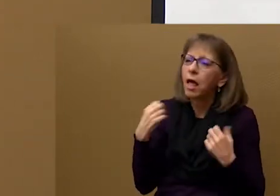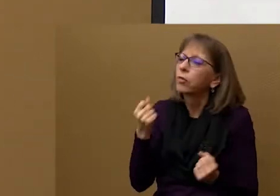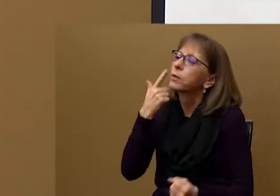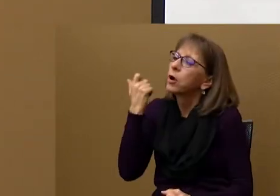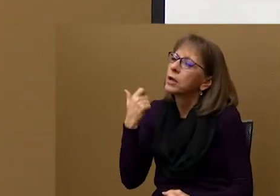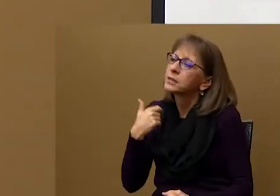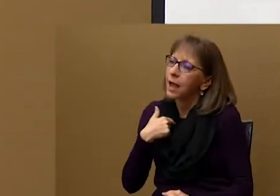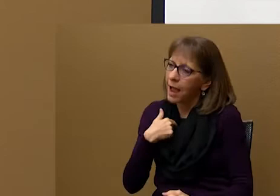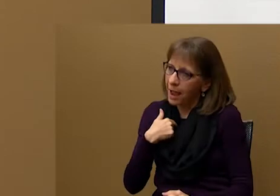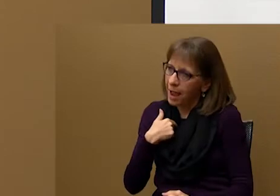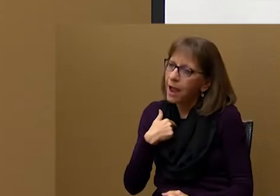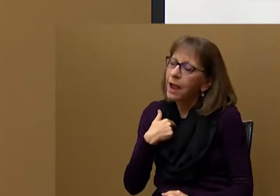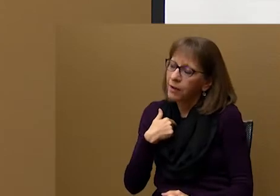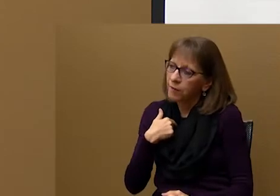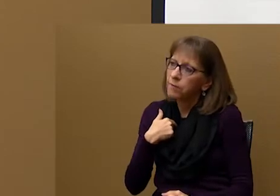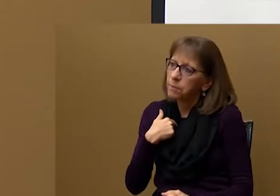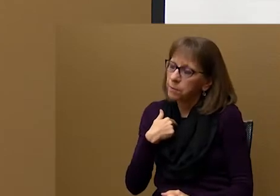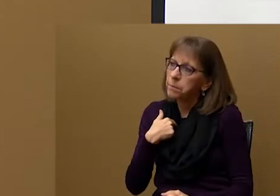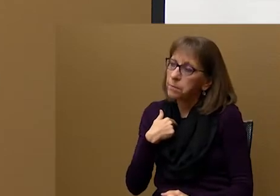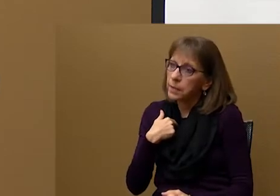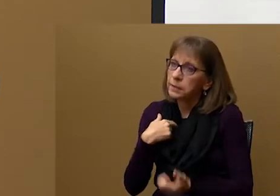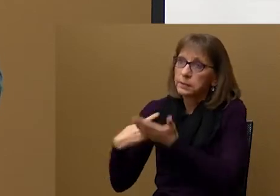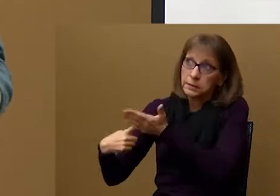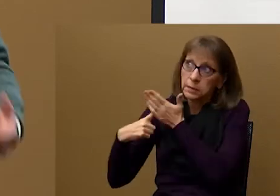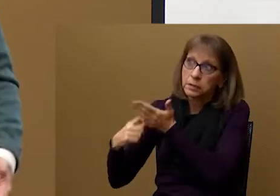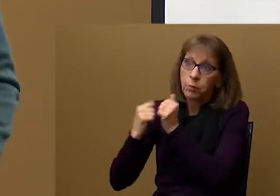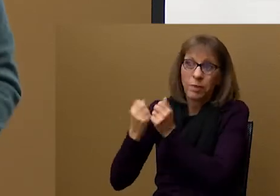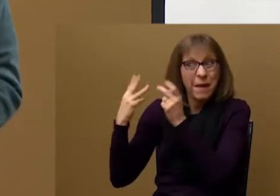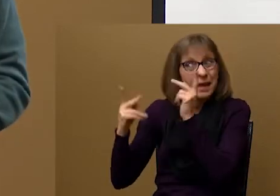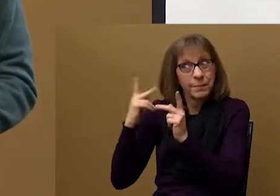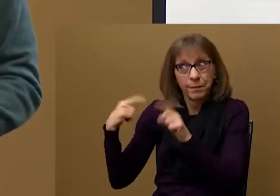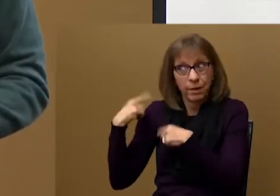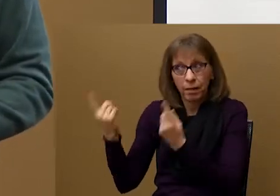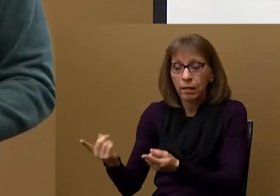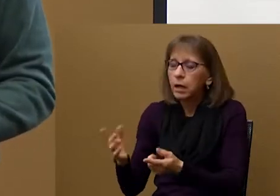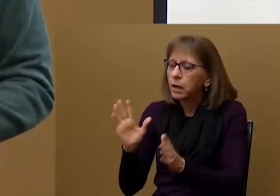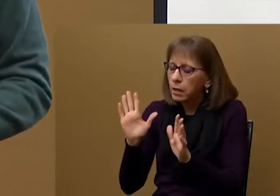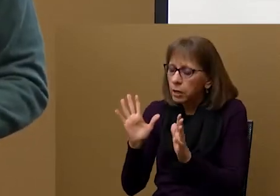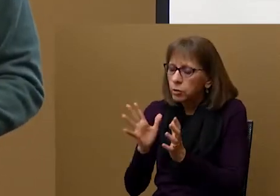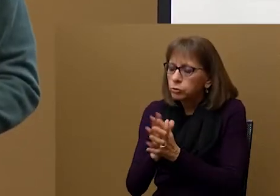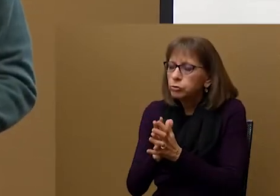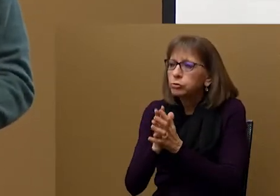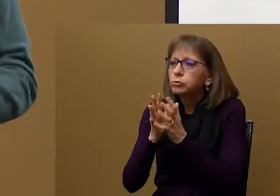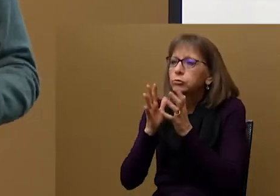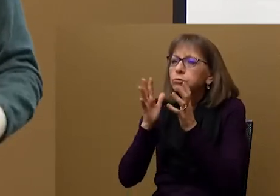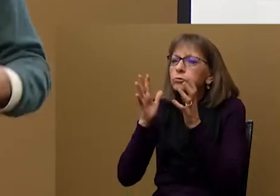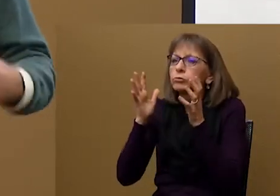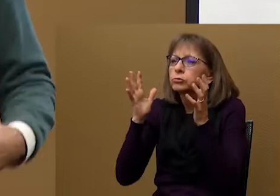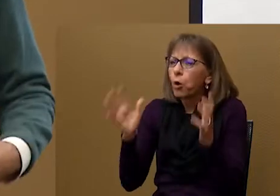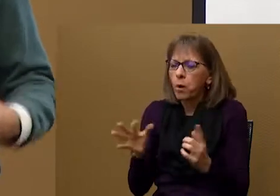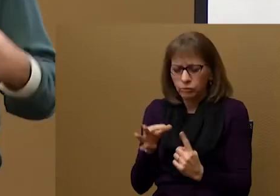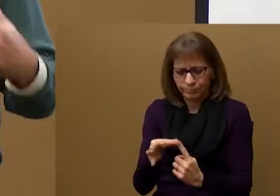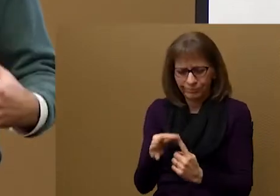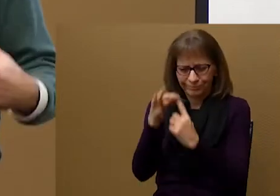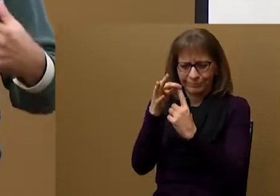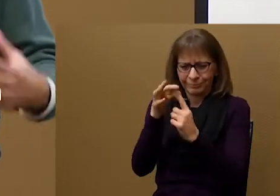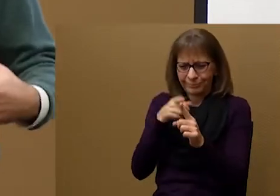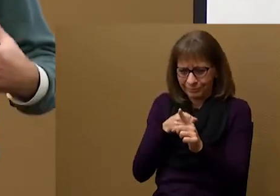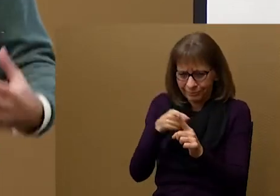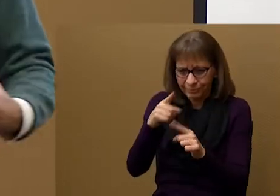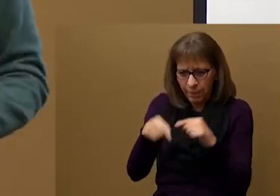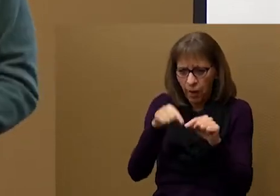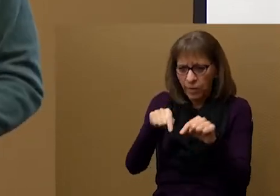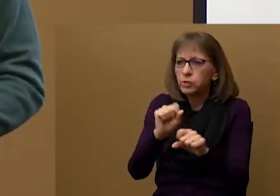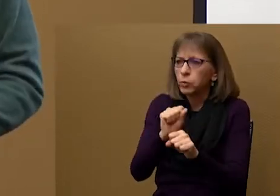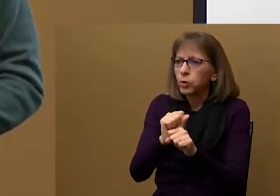mental health because I've been making the case with some others for years now that there's so much distinct and